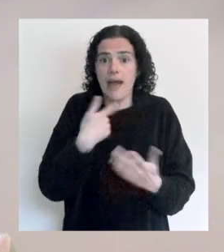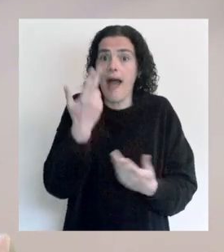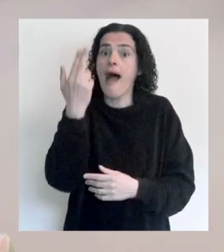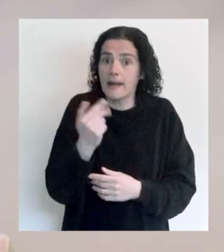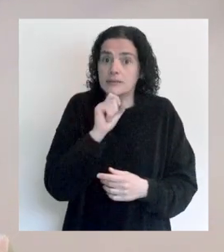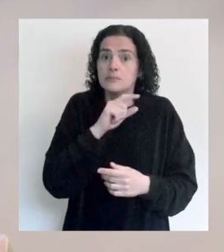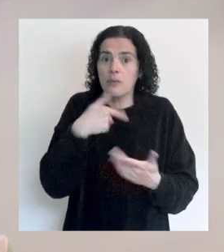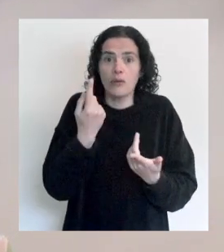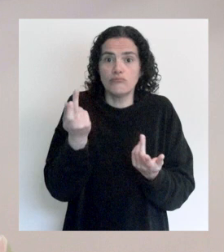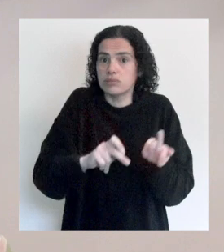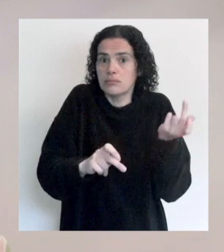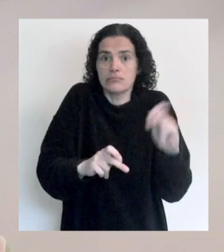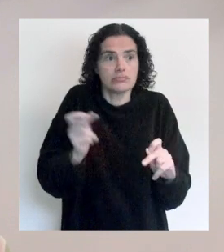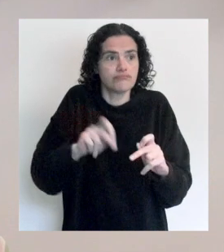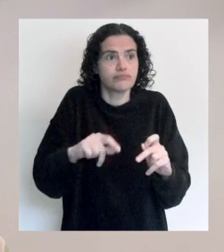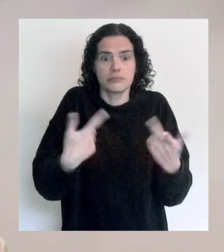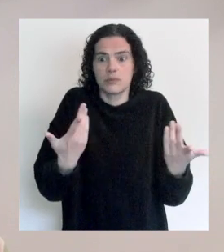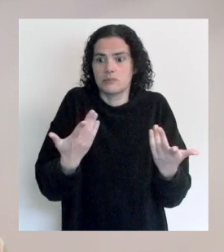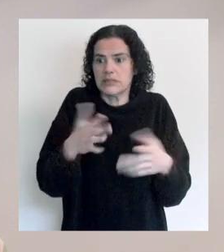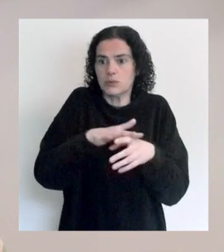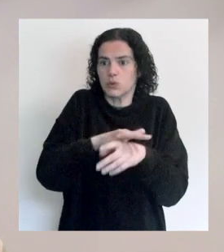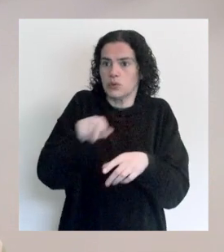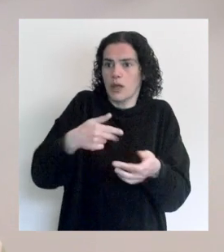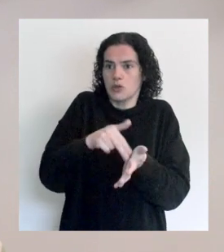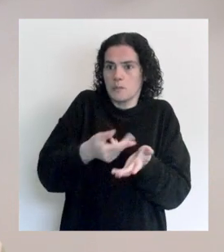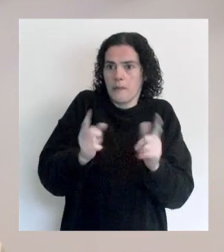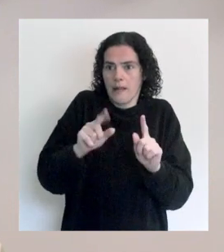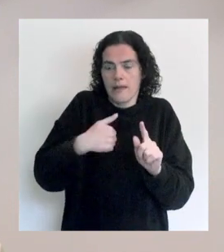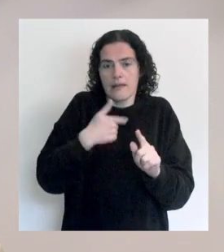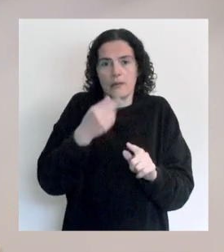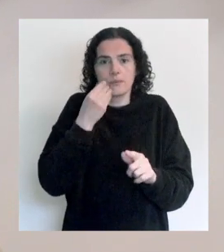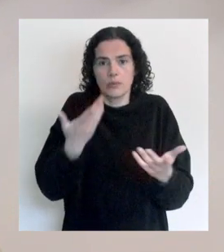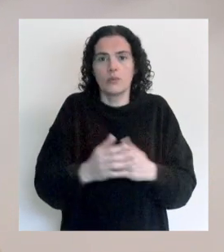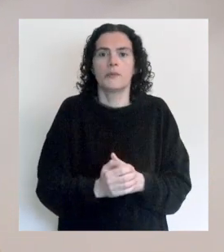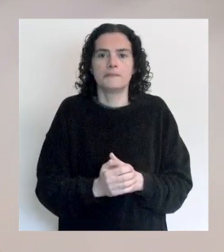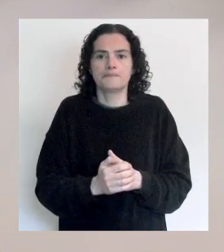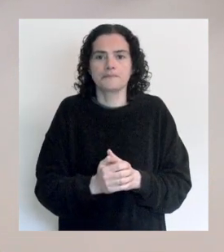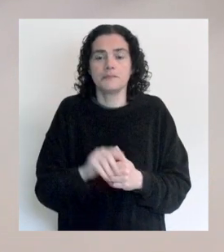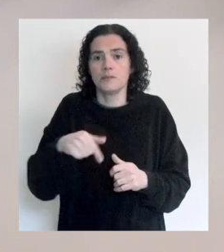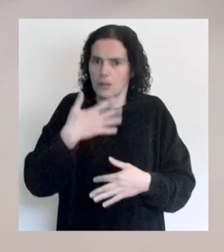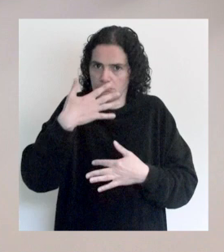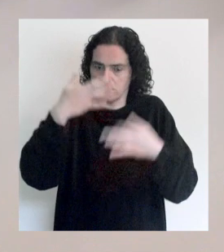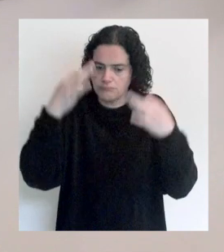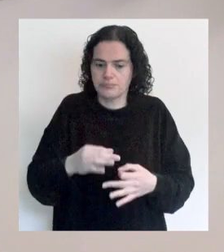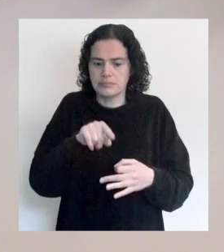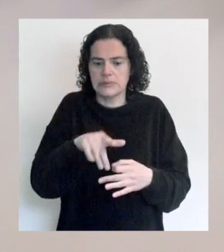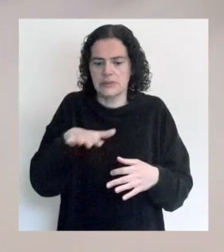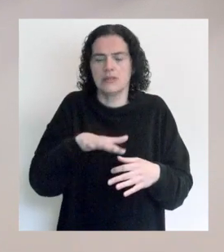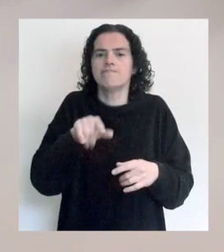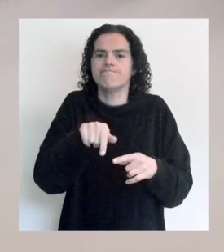the fact that art can, appear where otherwise it would never appear, and that's very much part, I would say, of my